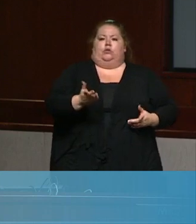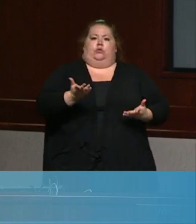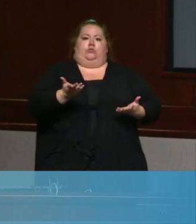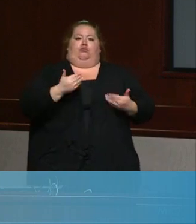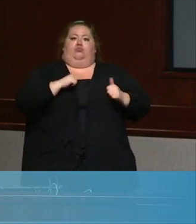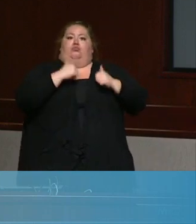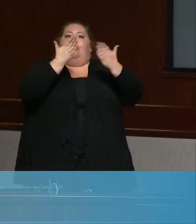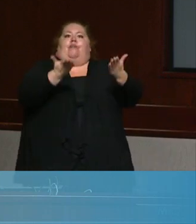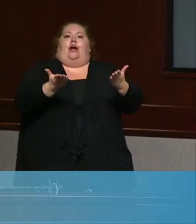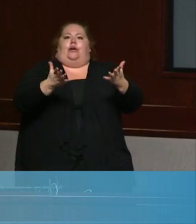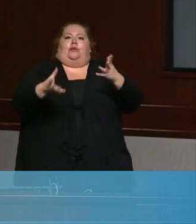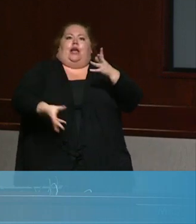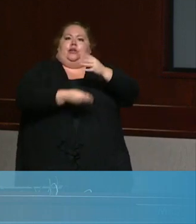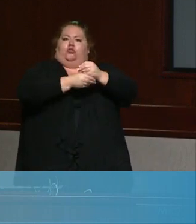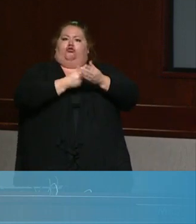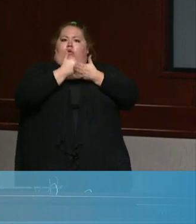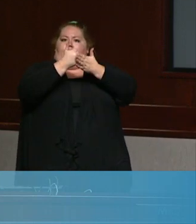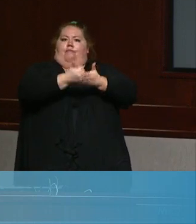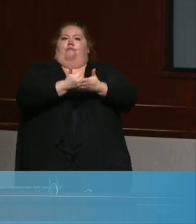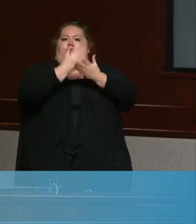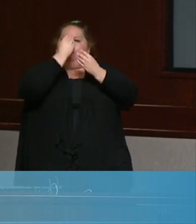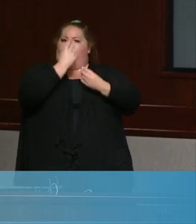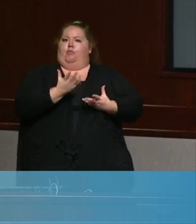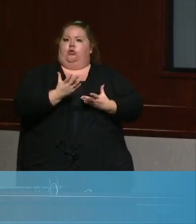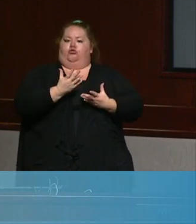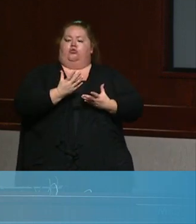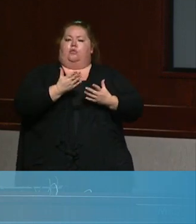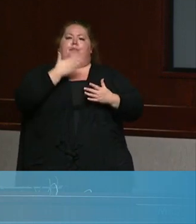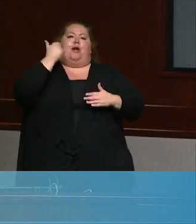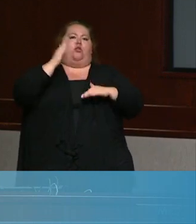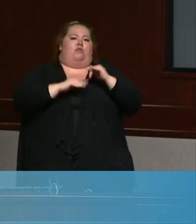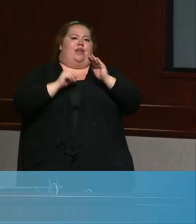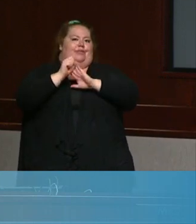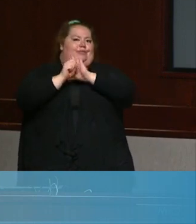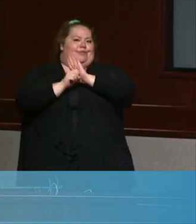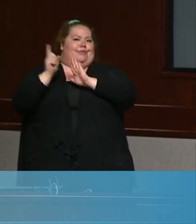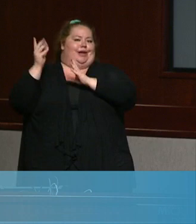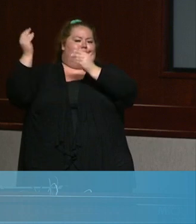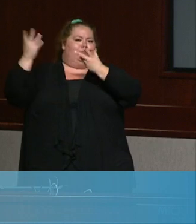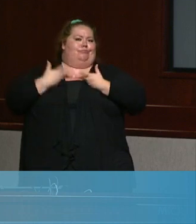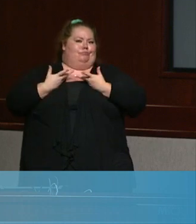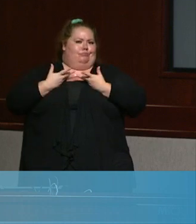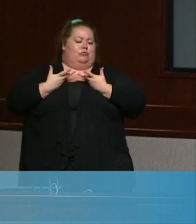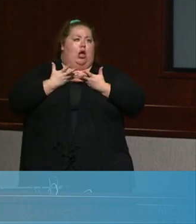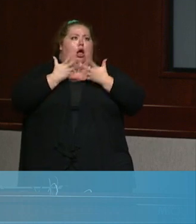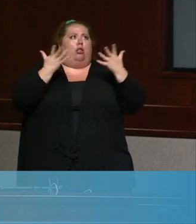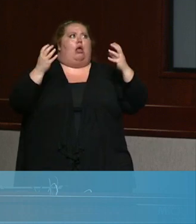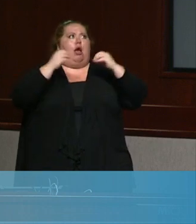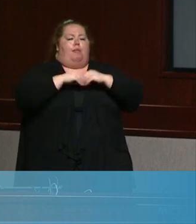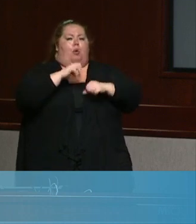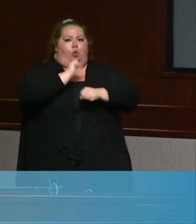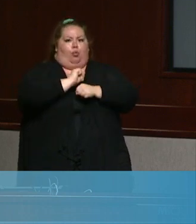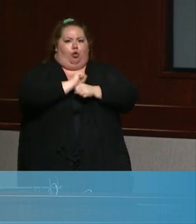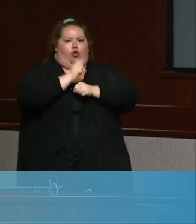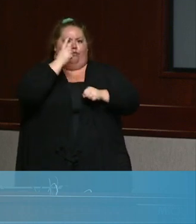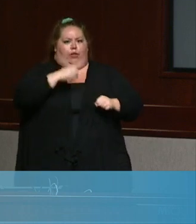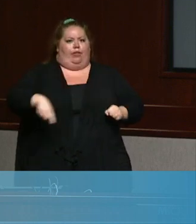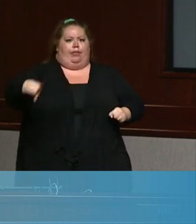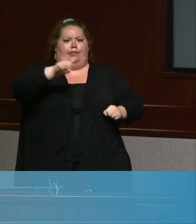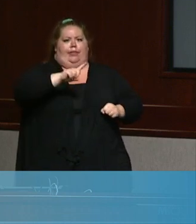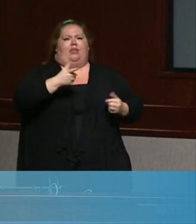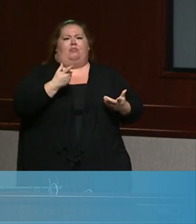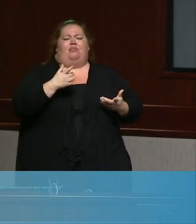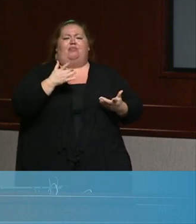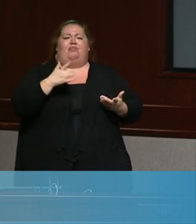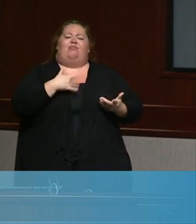additional helpful information to us to do it. So it's a lot more work for the hospitals, but we find it more